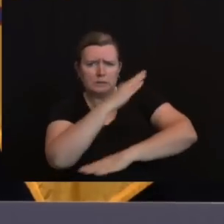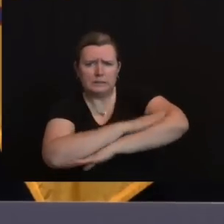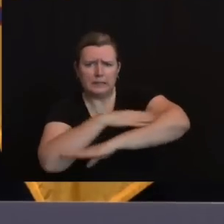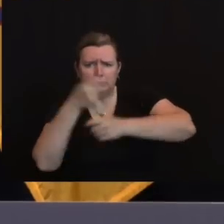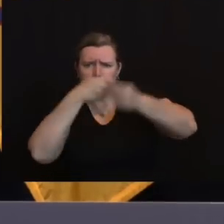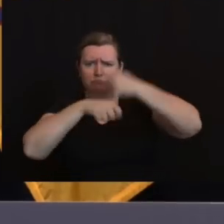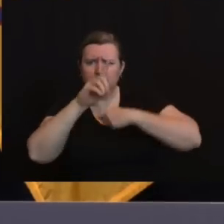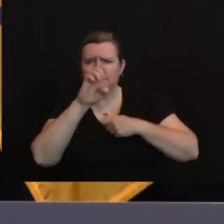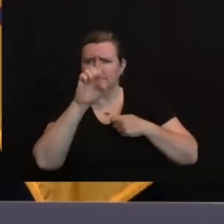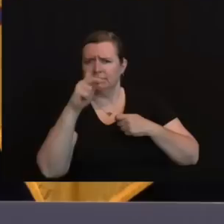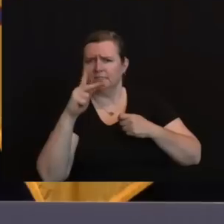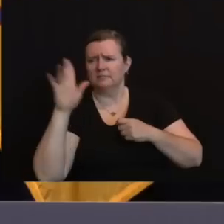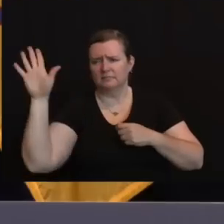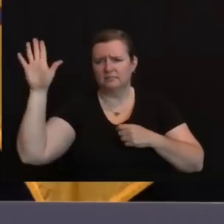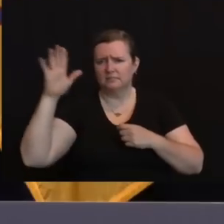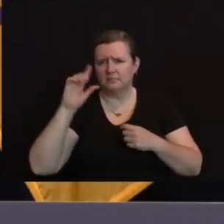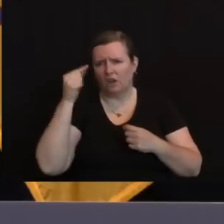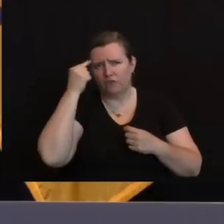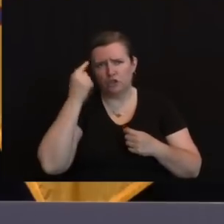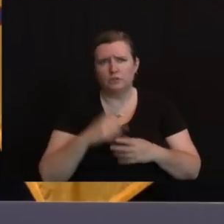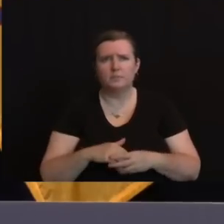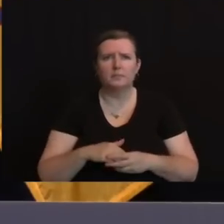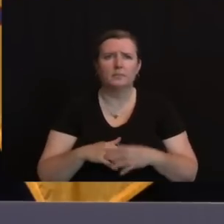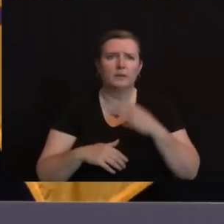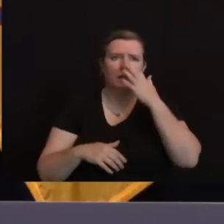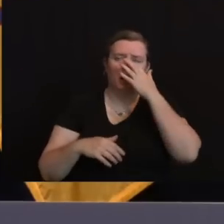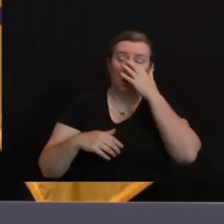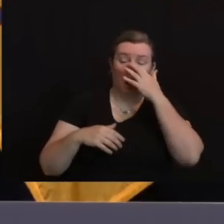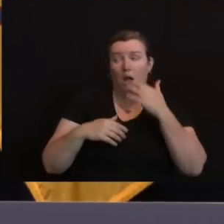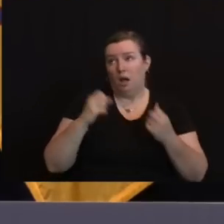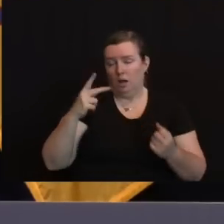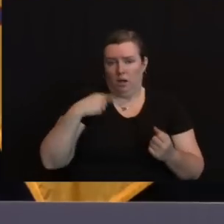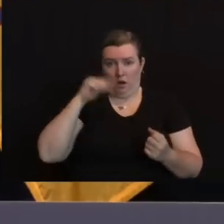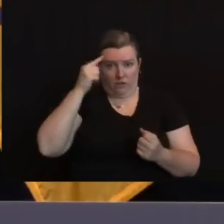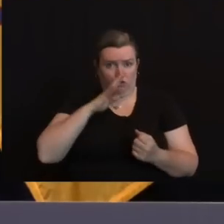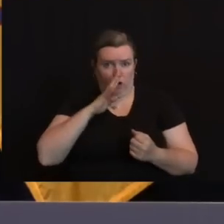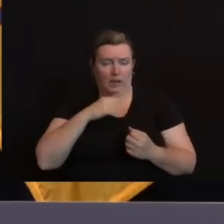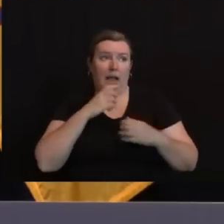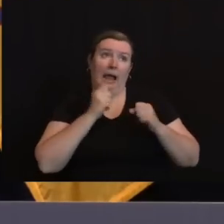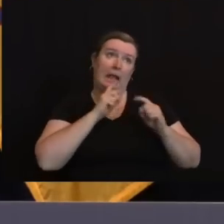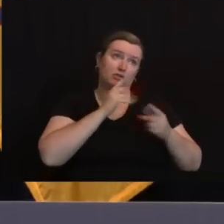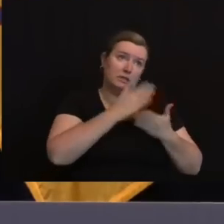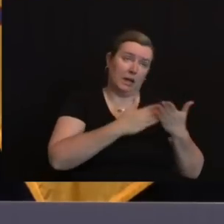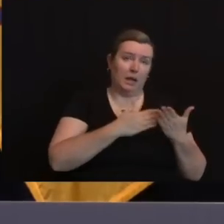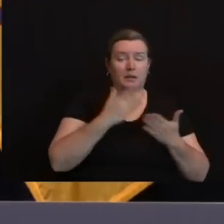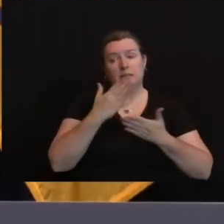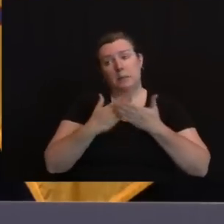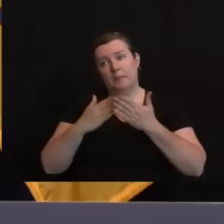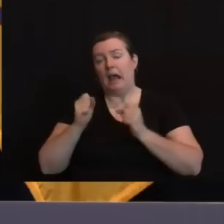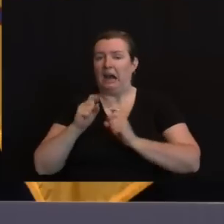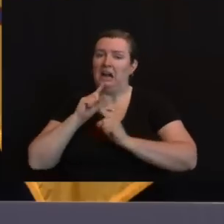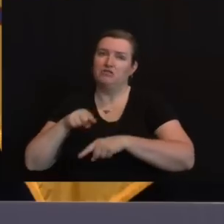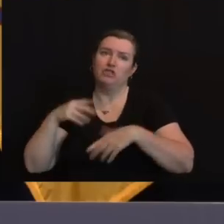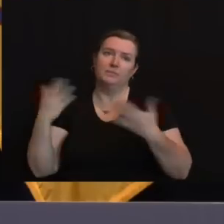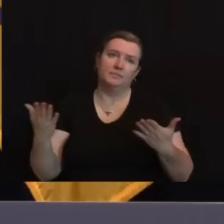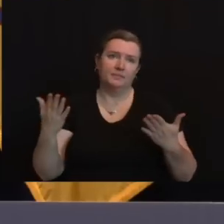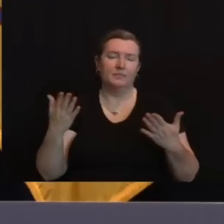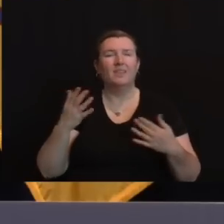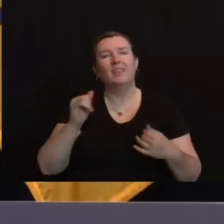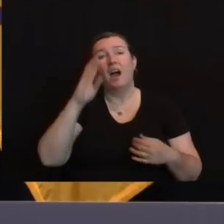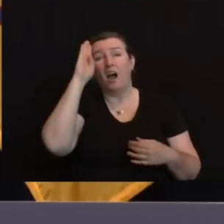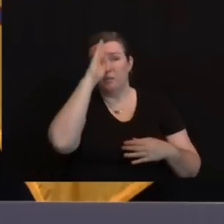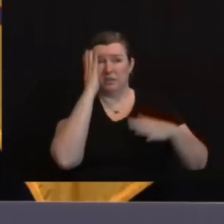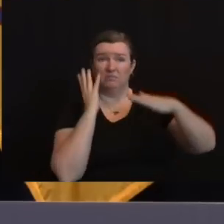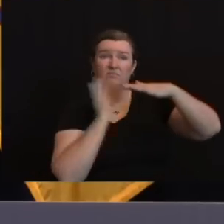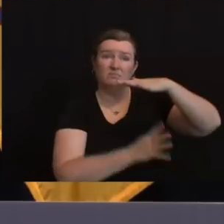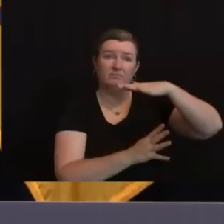Some of these I'm qualified to answer, and some of them I'm not. I think, Judy, I want Judy to weigh in here on the hospitalizations. I think we alluded to